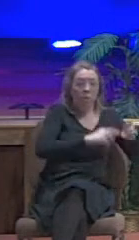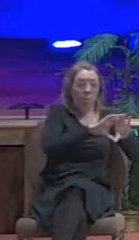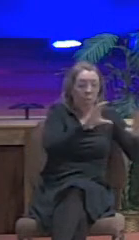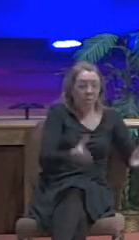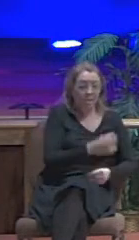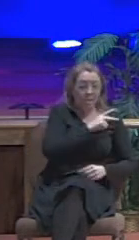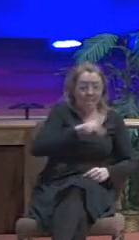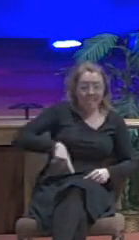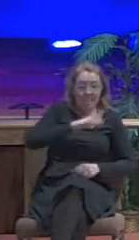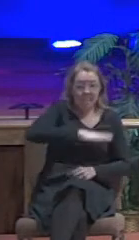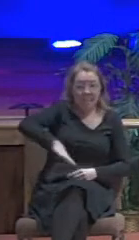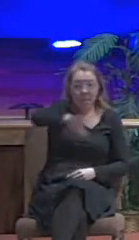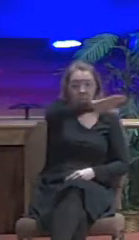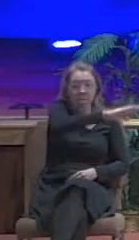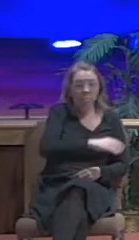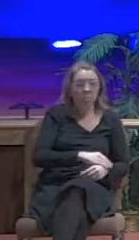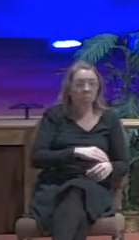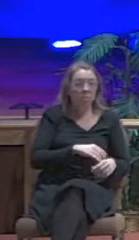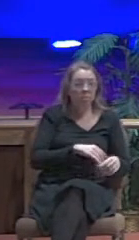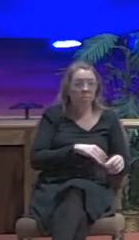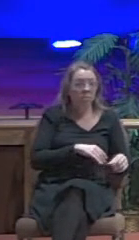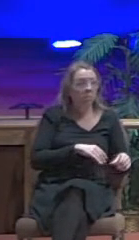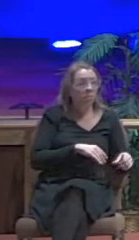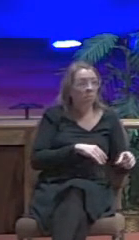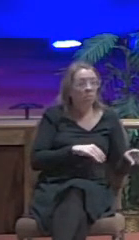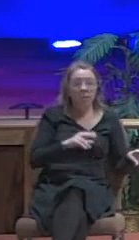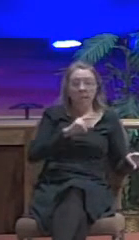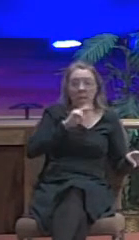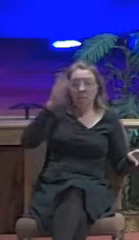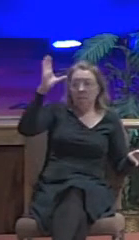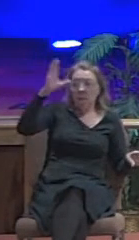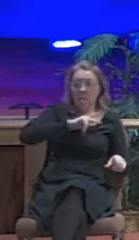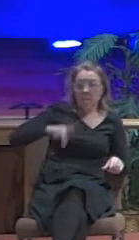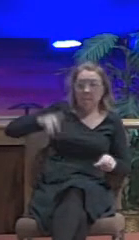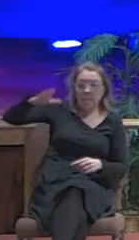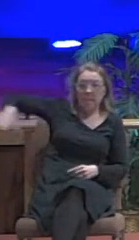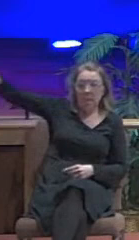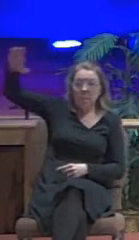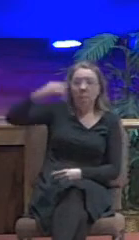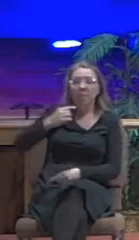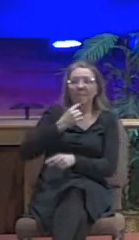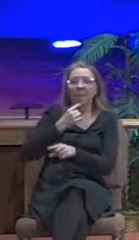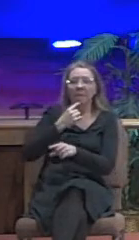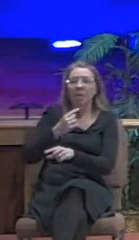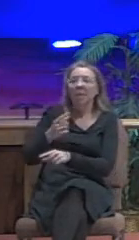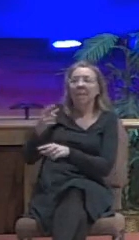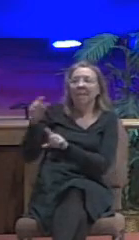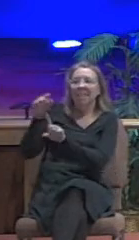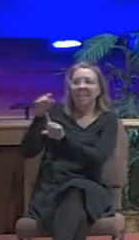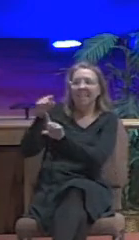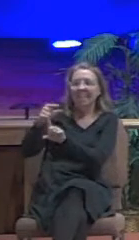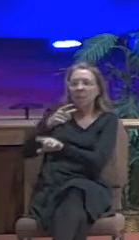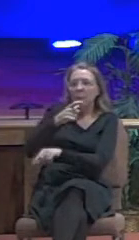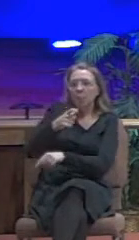wins. God's kingdom says he who lives simply has my favor.